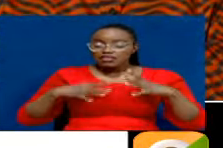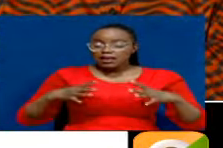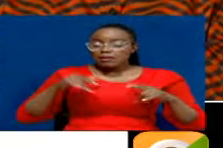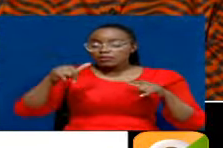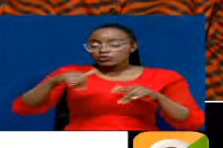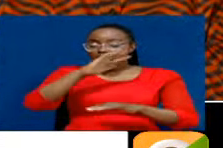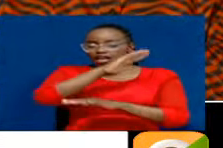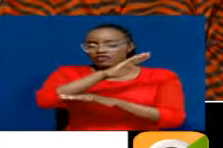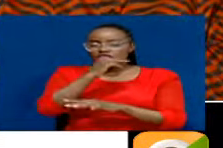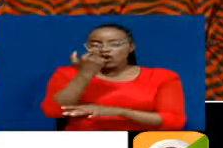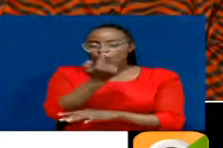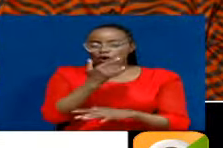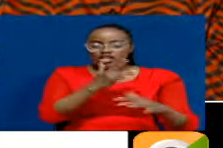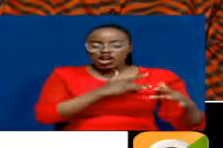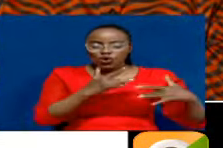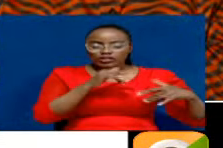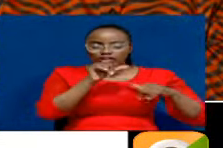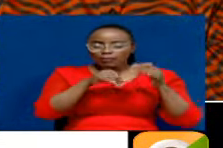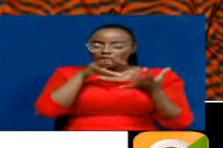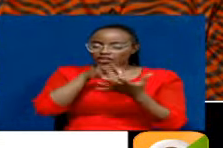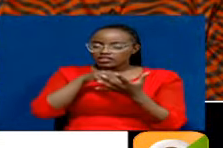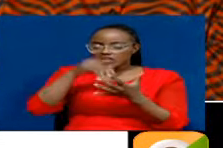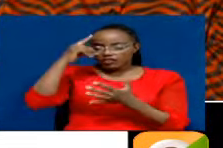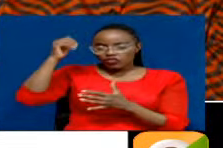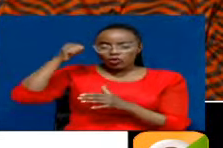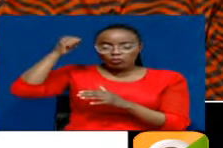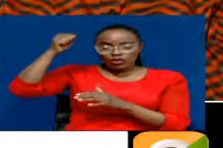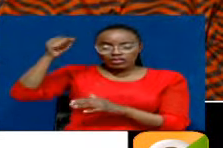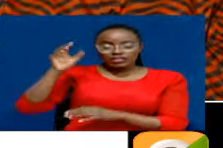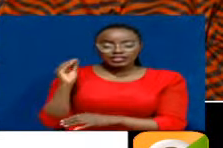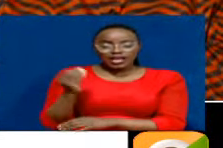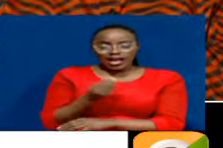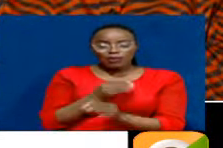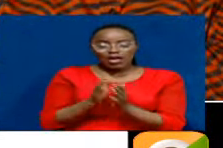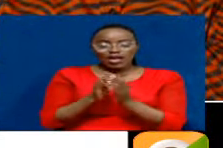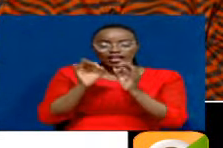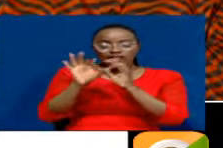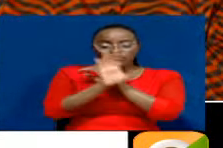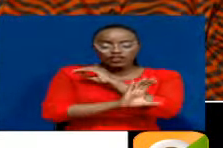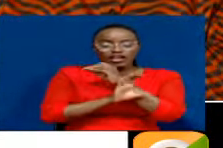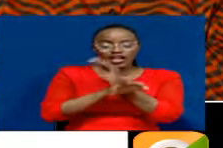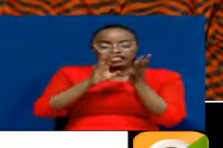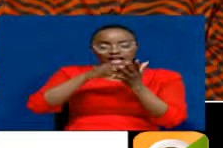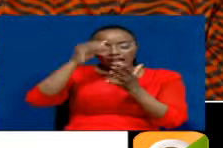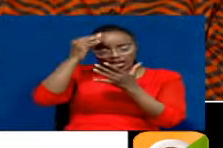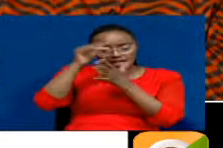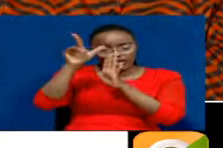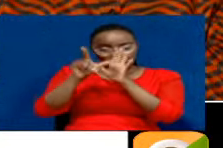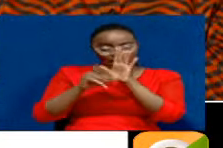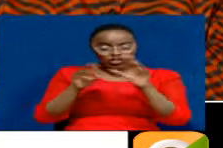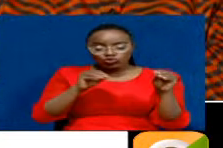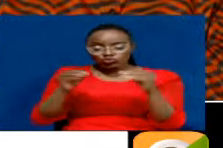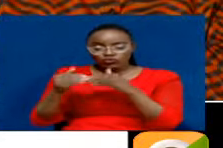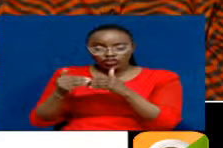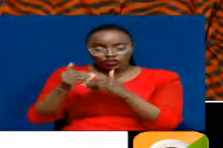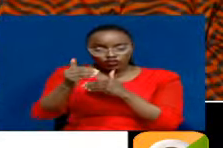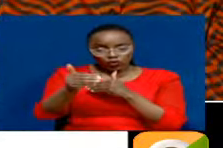this evening, just generally concerned about the state of our politics and whether the country has learned any lessons moving